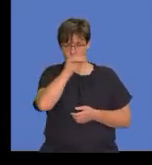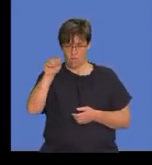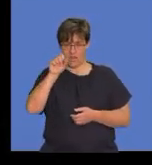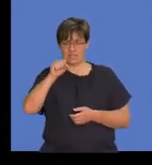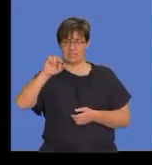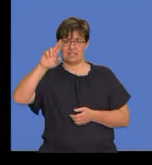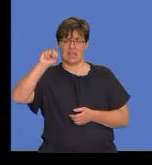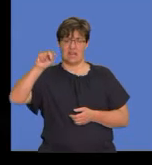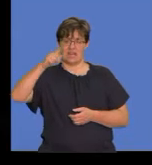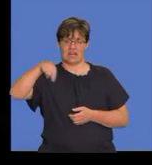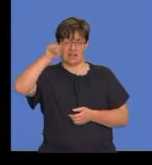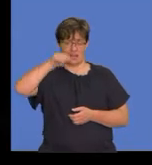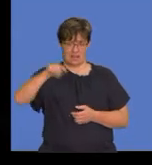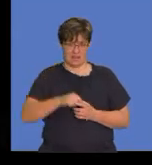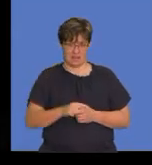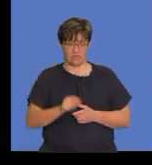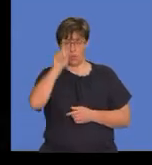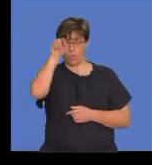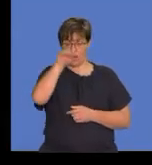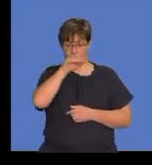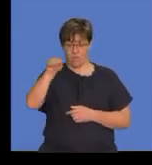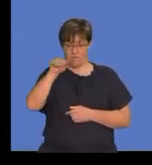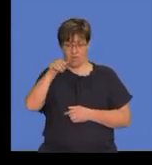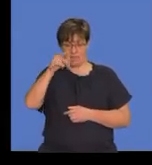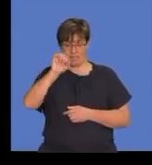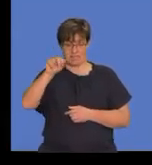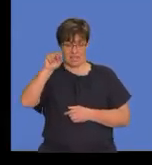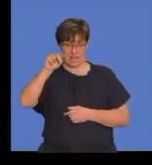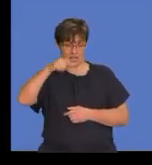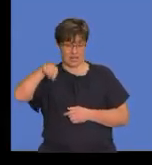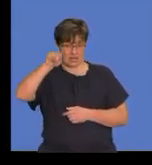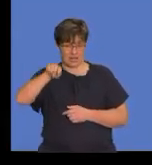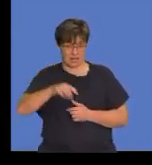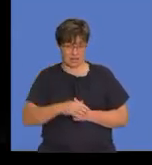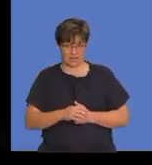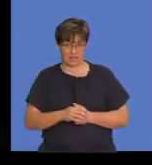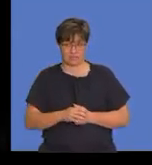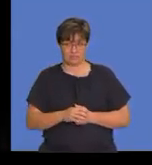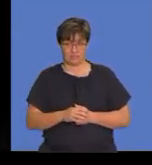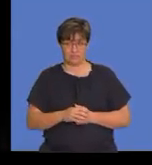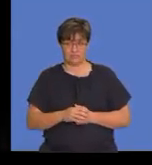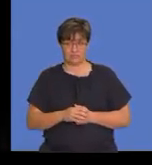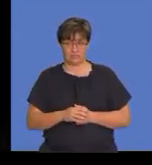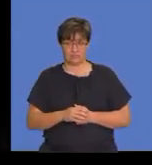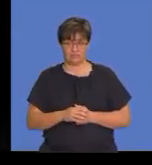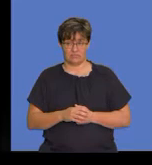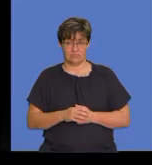it's 1 over sine. So 1 over sine